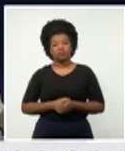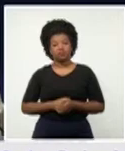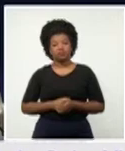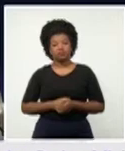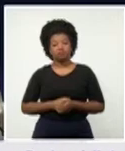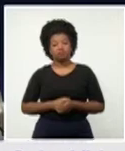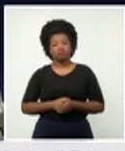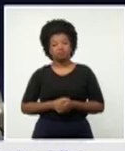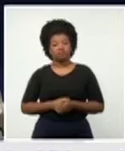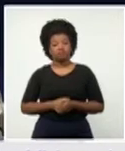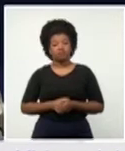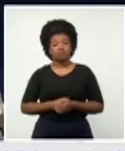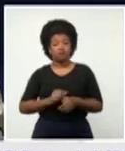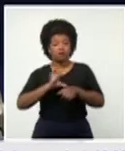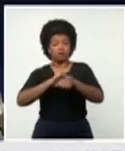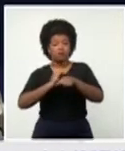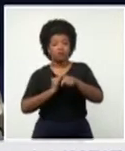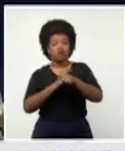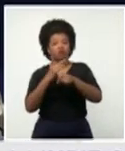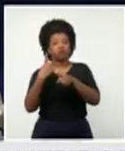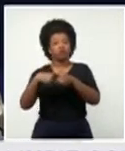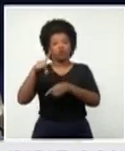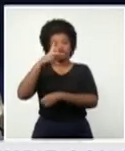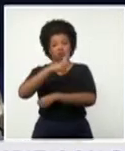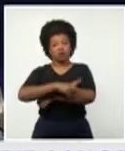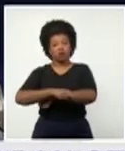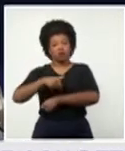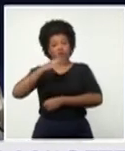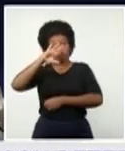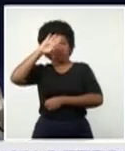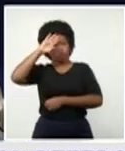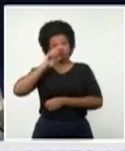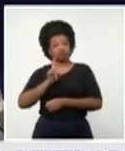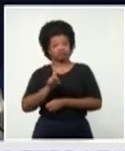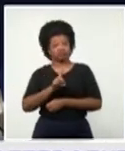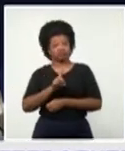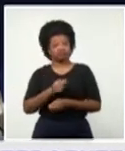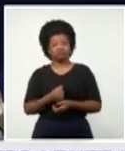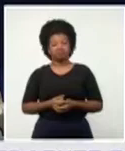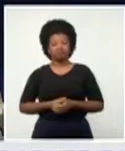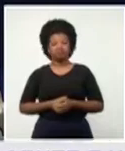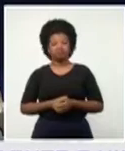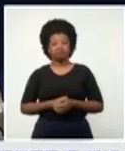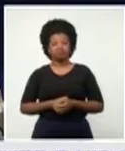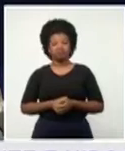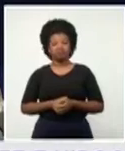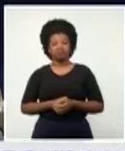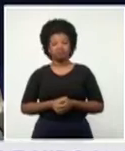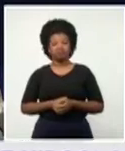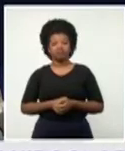remains unchanged, and they account for 7.2%.